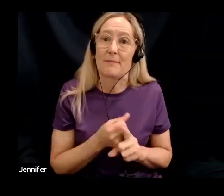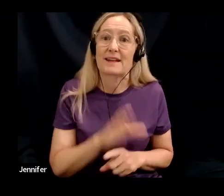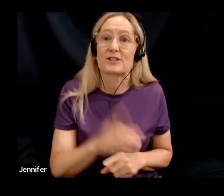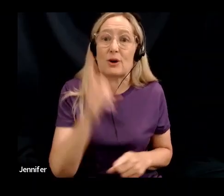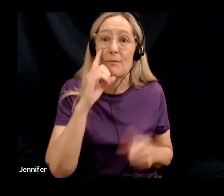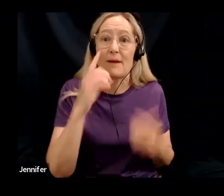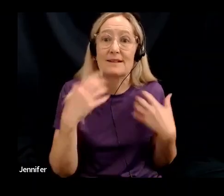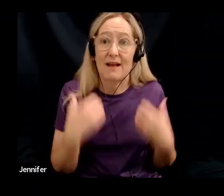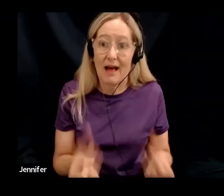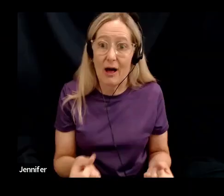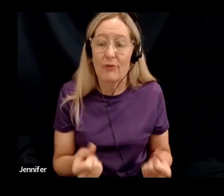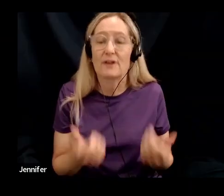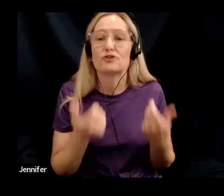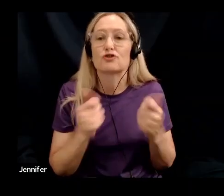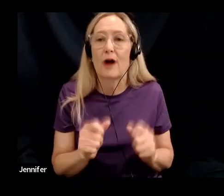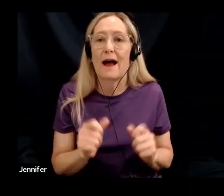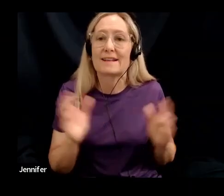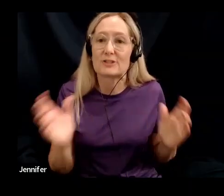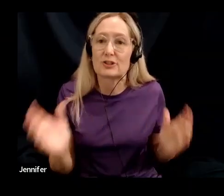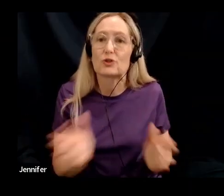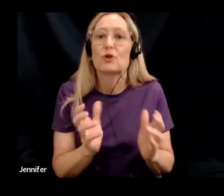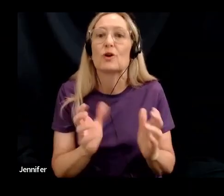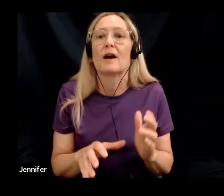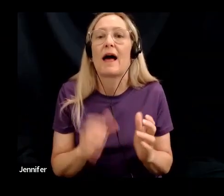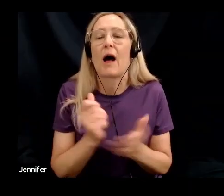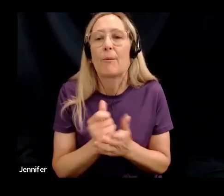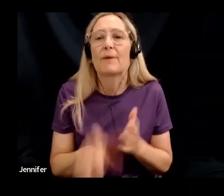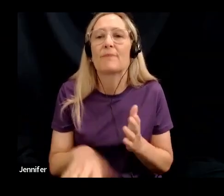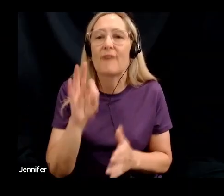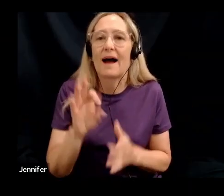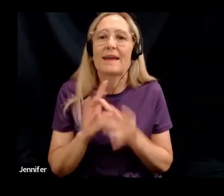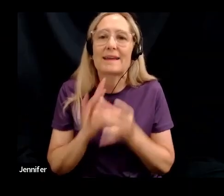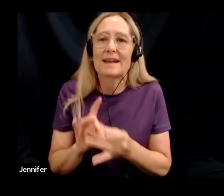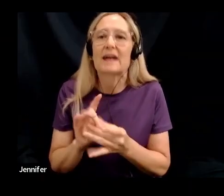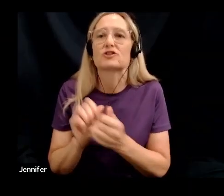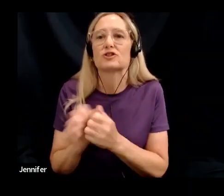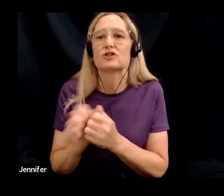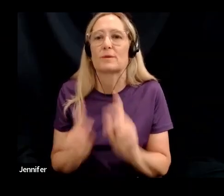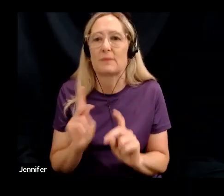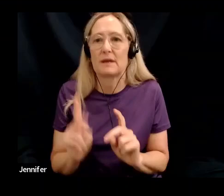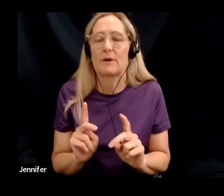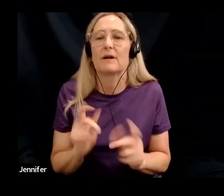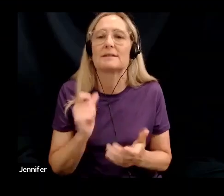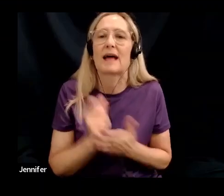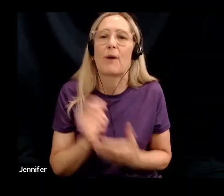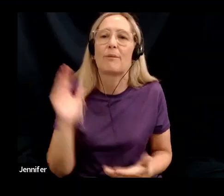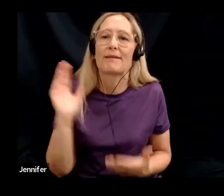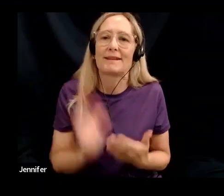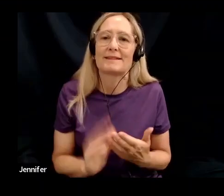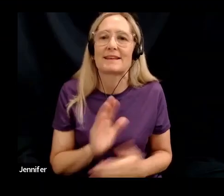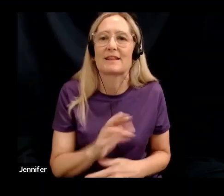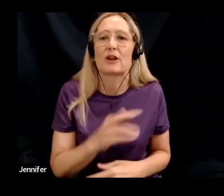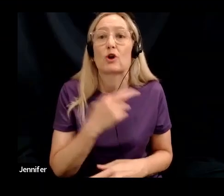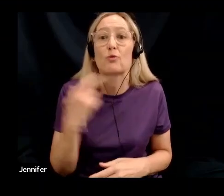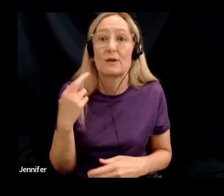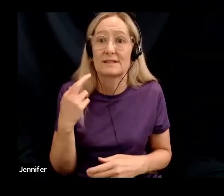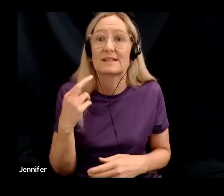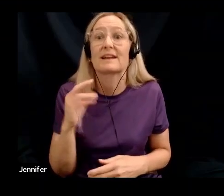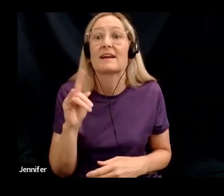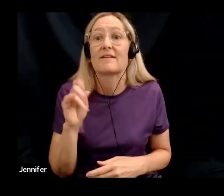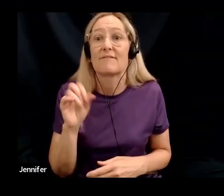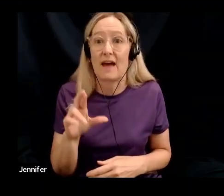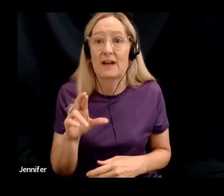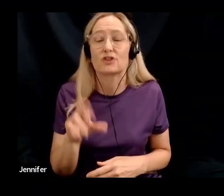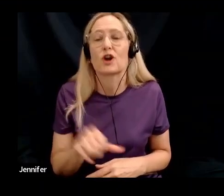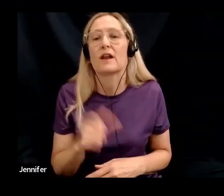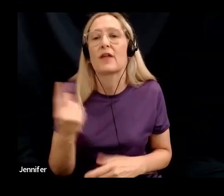and proactively, seeking connection can be one way we can help lessen this risk factor. Another one I